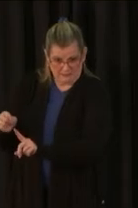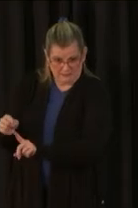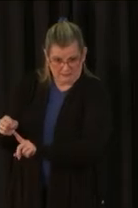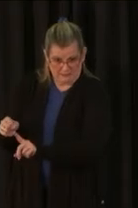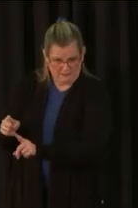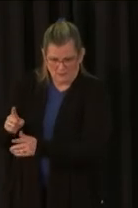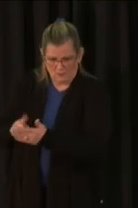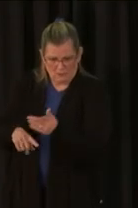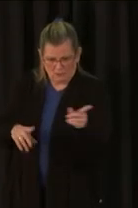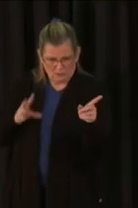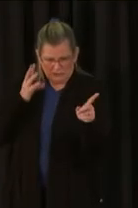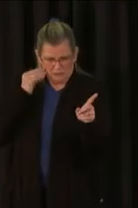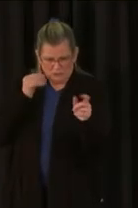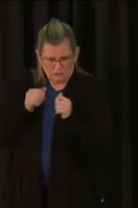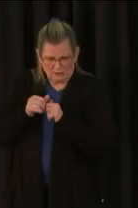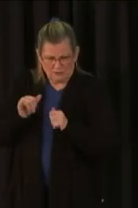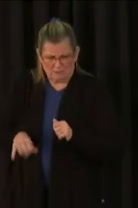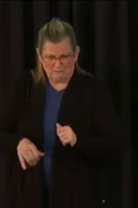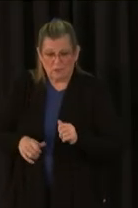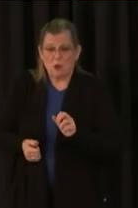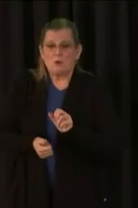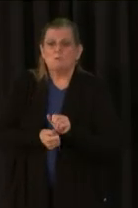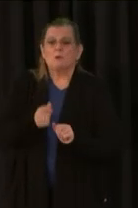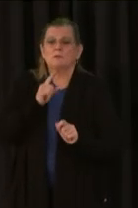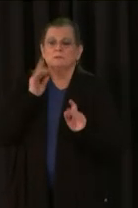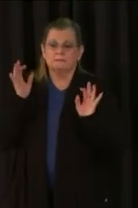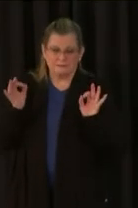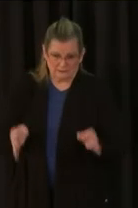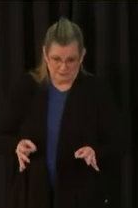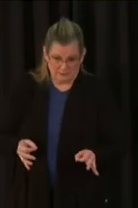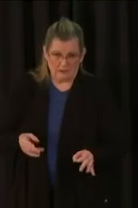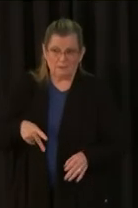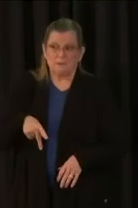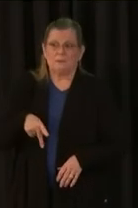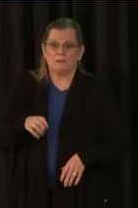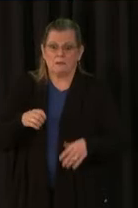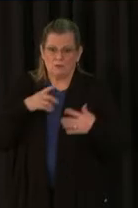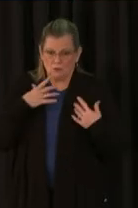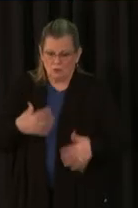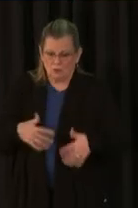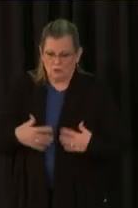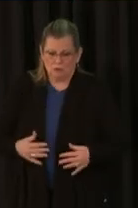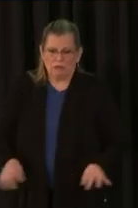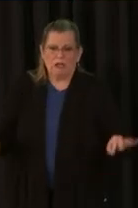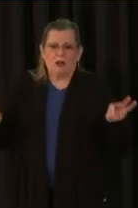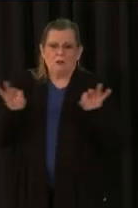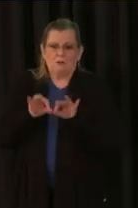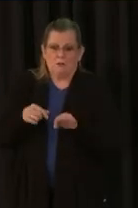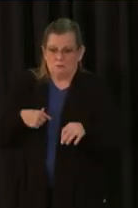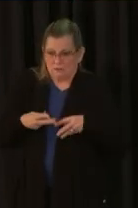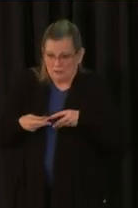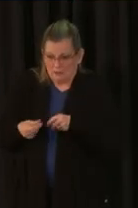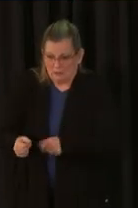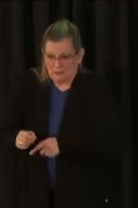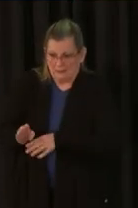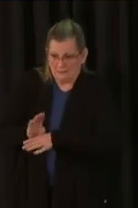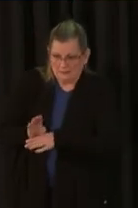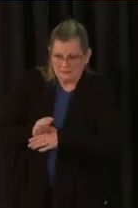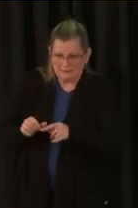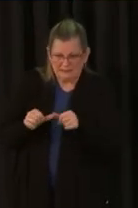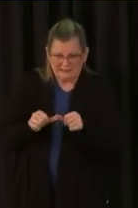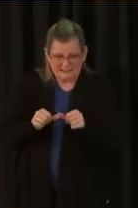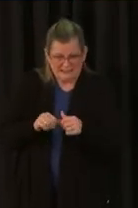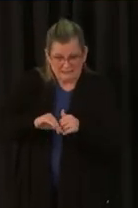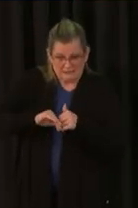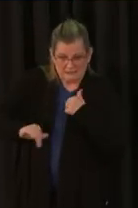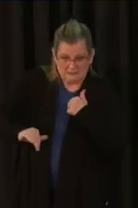experience has been with PPP. Yeah, most definitely. PPP was critical to, maintain the business and sustain it,